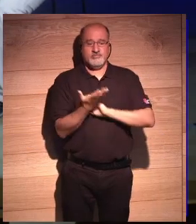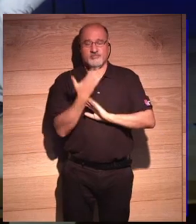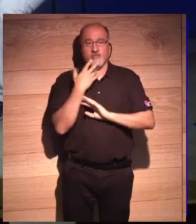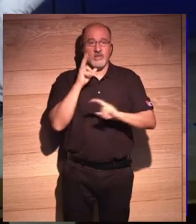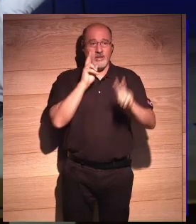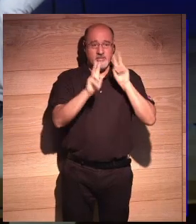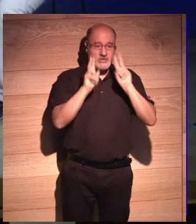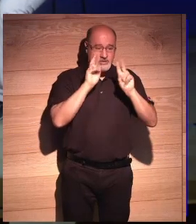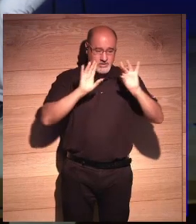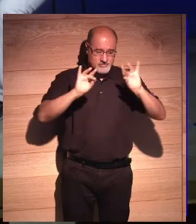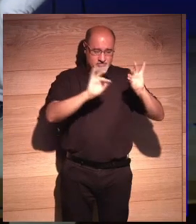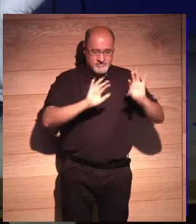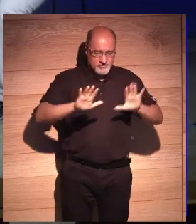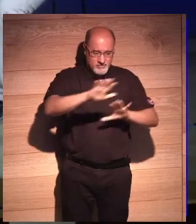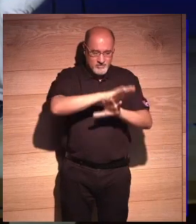as Javier knows, in terms of